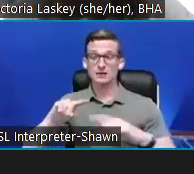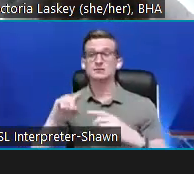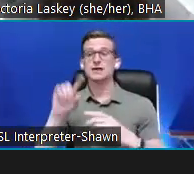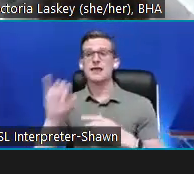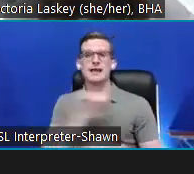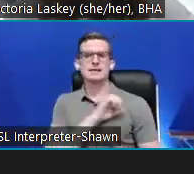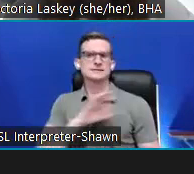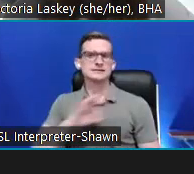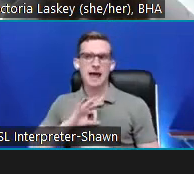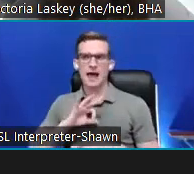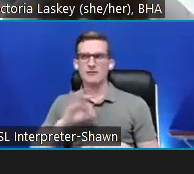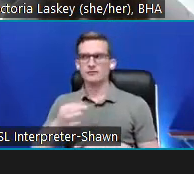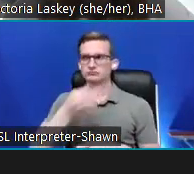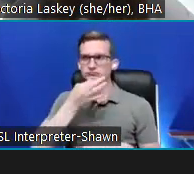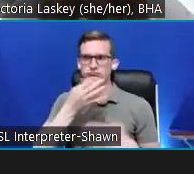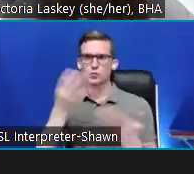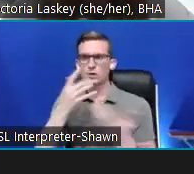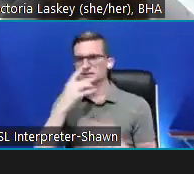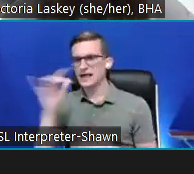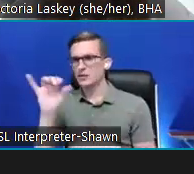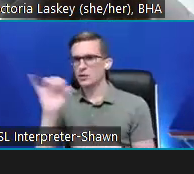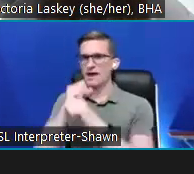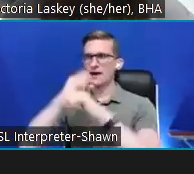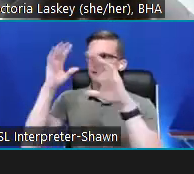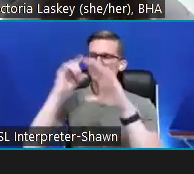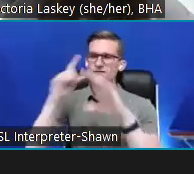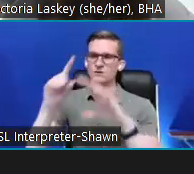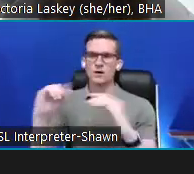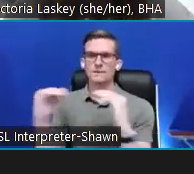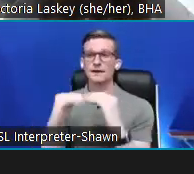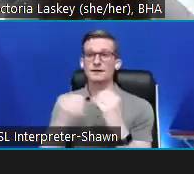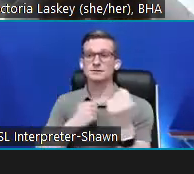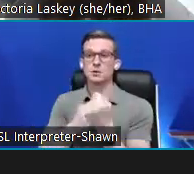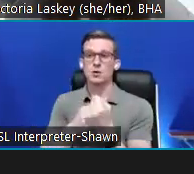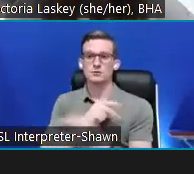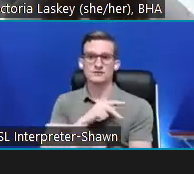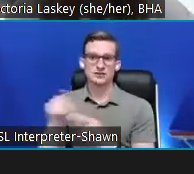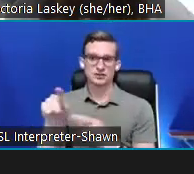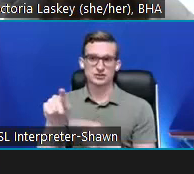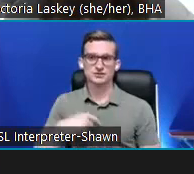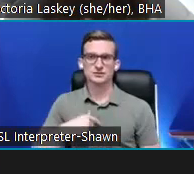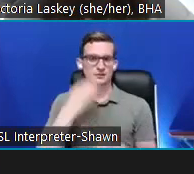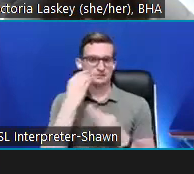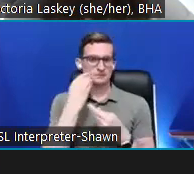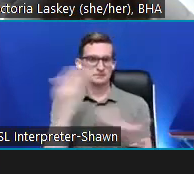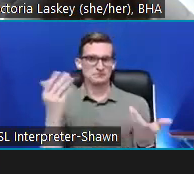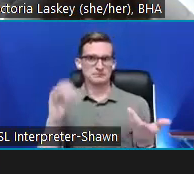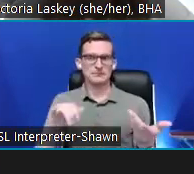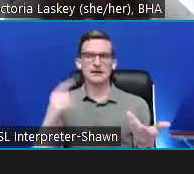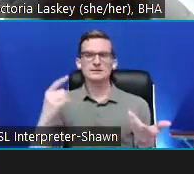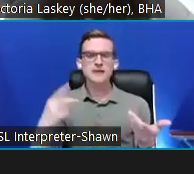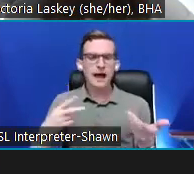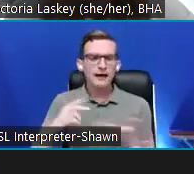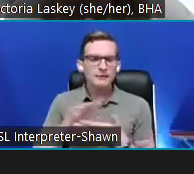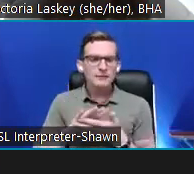terms of peer support professionals. So just wanted to give you that update. That is hot off the press.